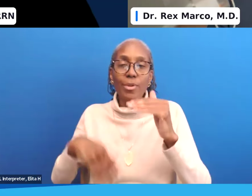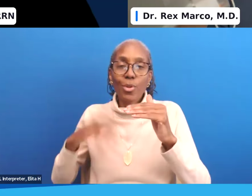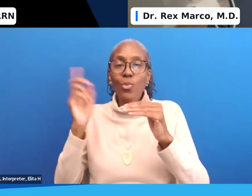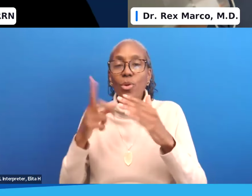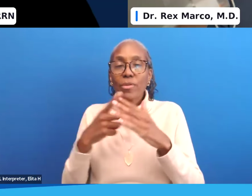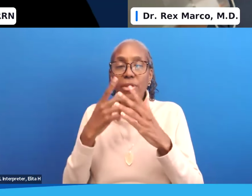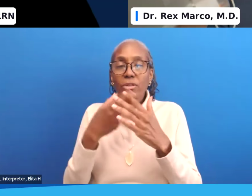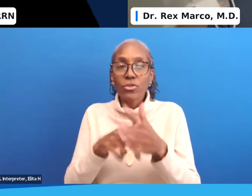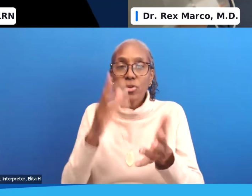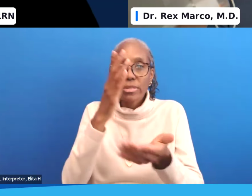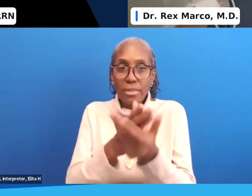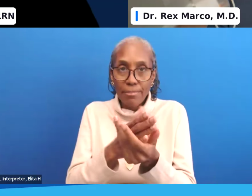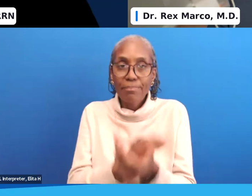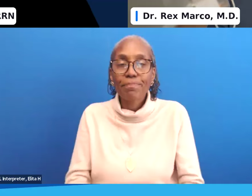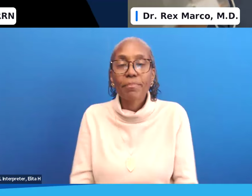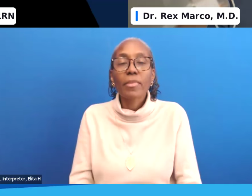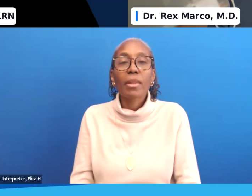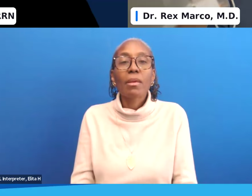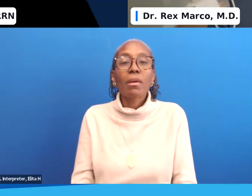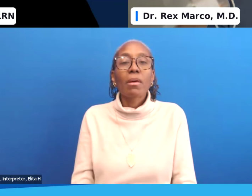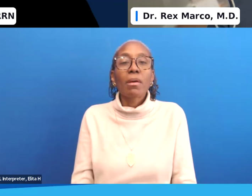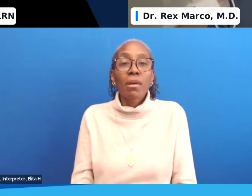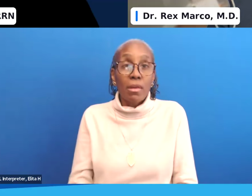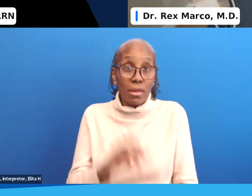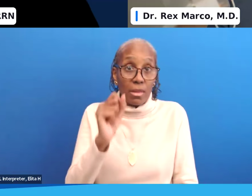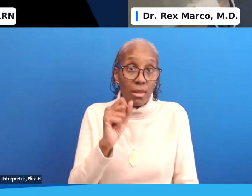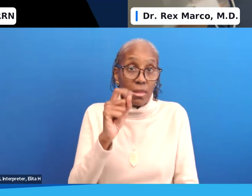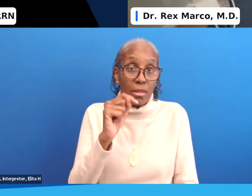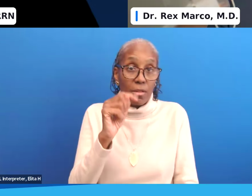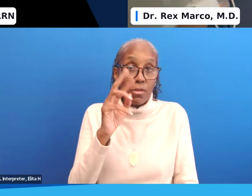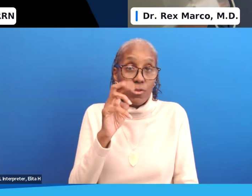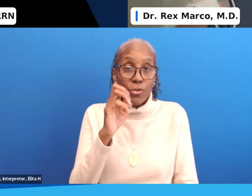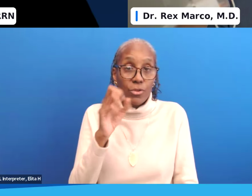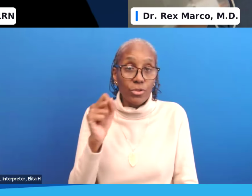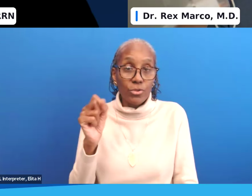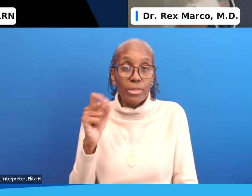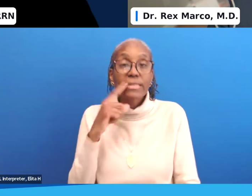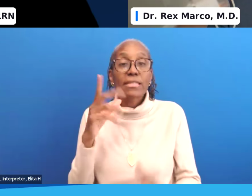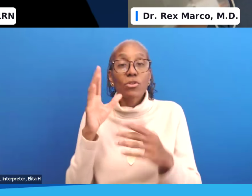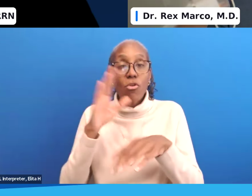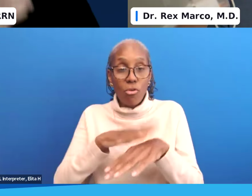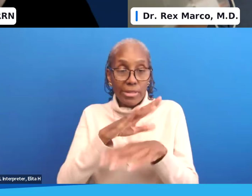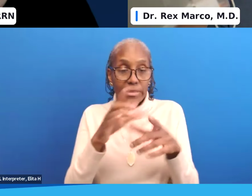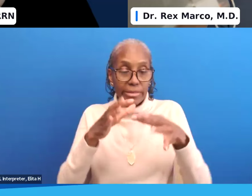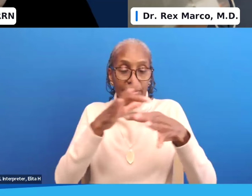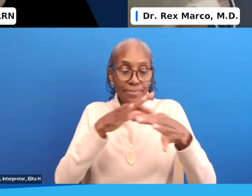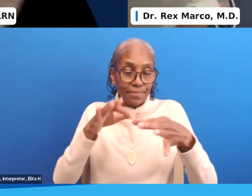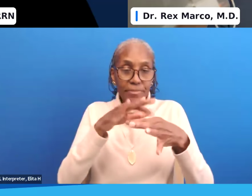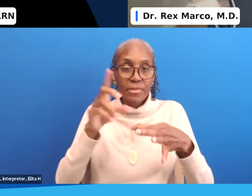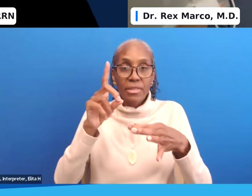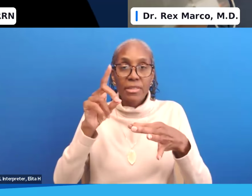stop. And the stress is mostly on the disc and